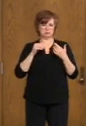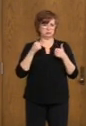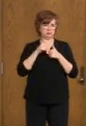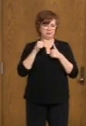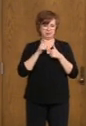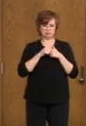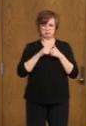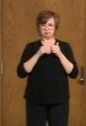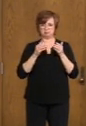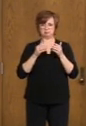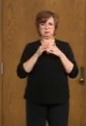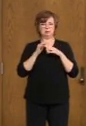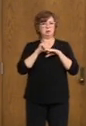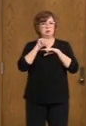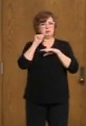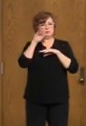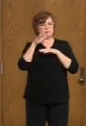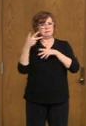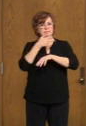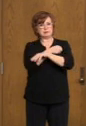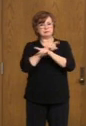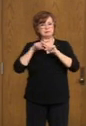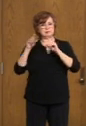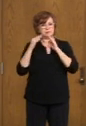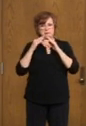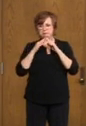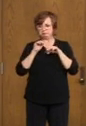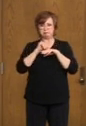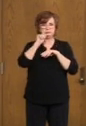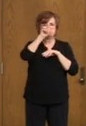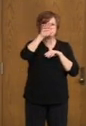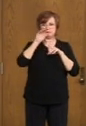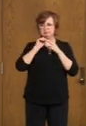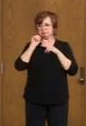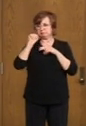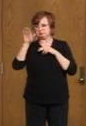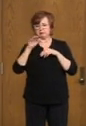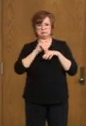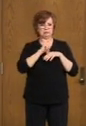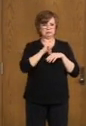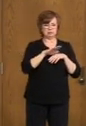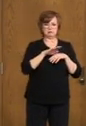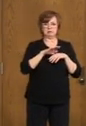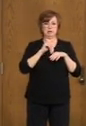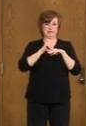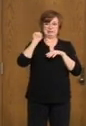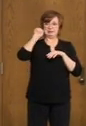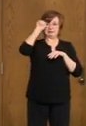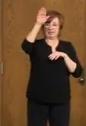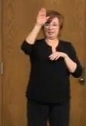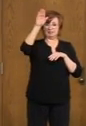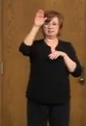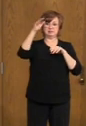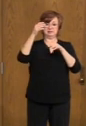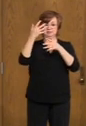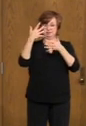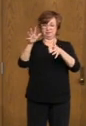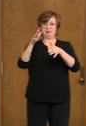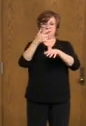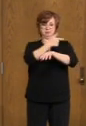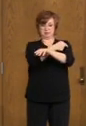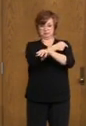communities does give us opportunities to go a little farther on some occasions instead of sending that back where there's risk of wasting the vaccine. But